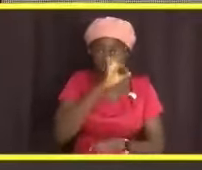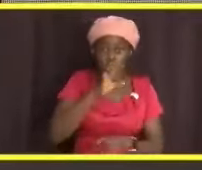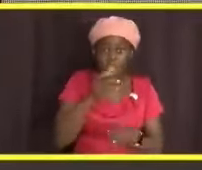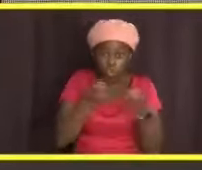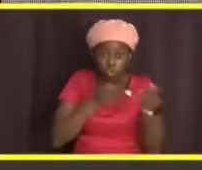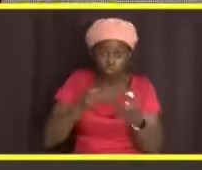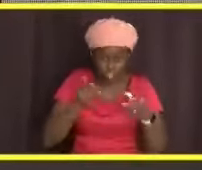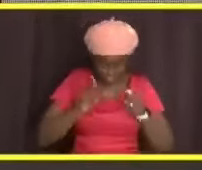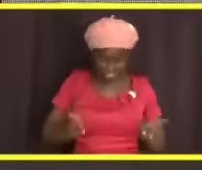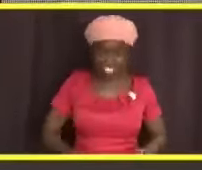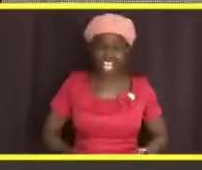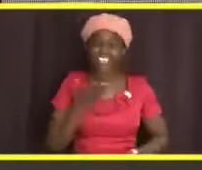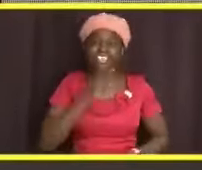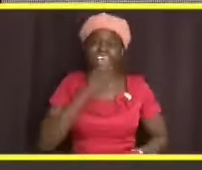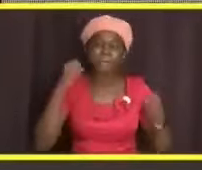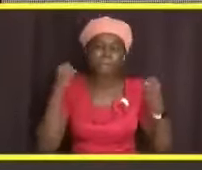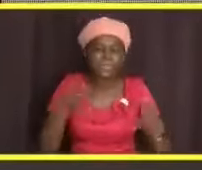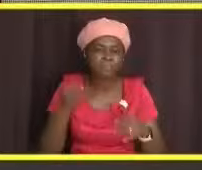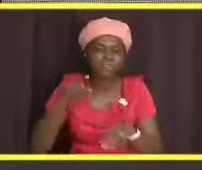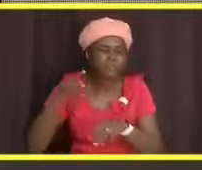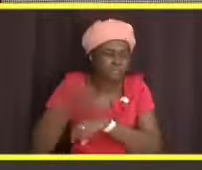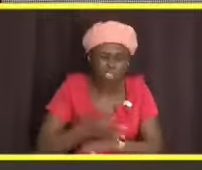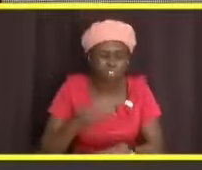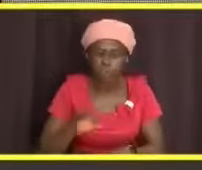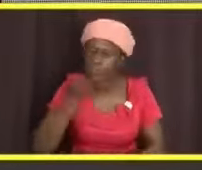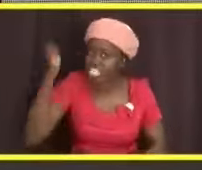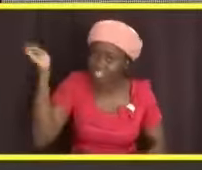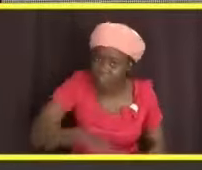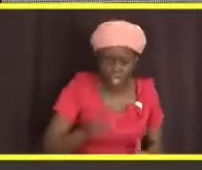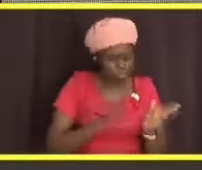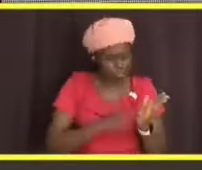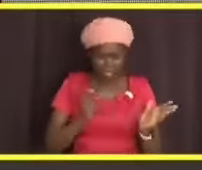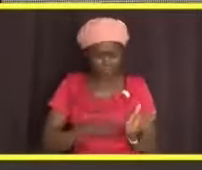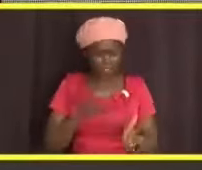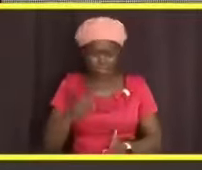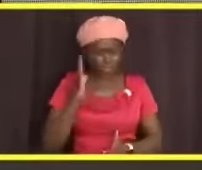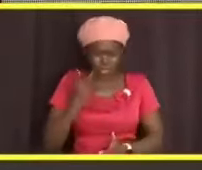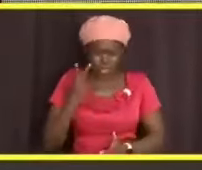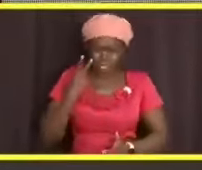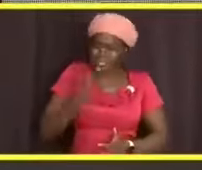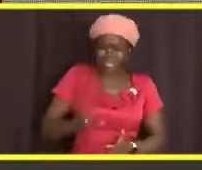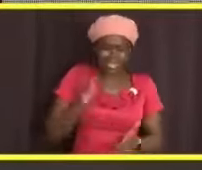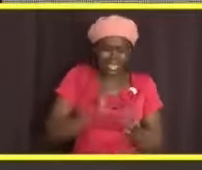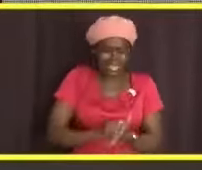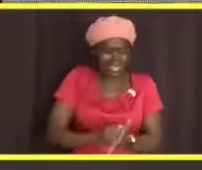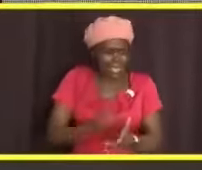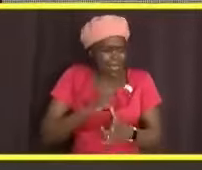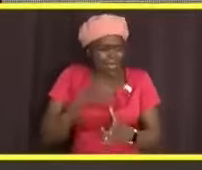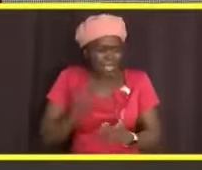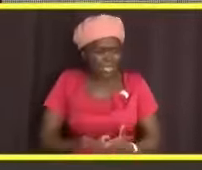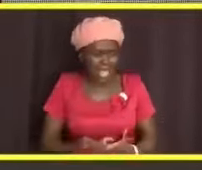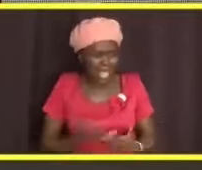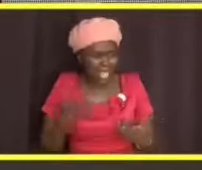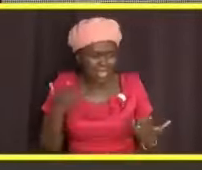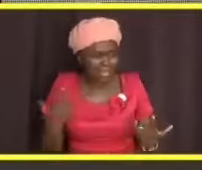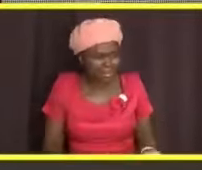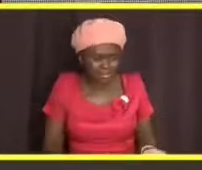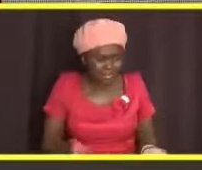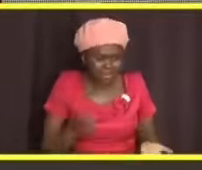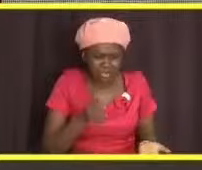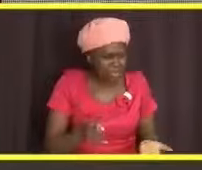forces of evil. And at times you will find that either through your provocation or